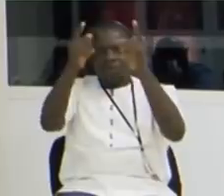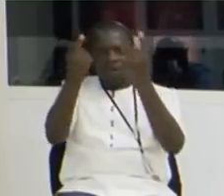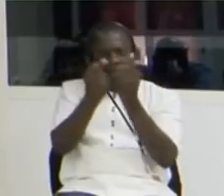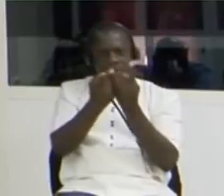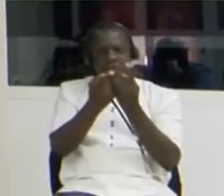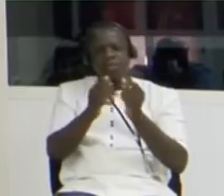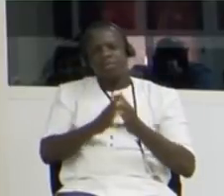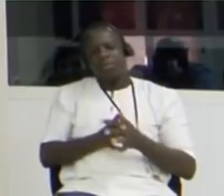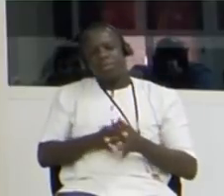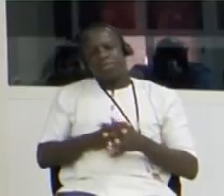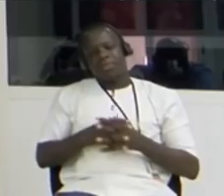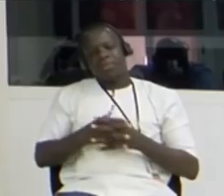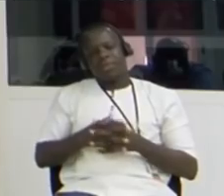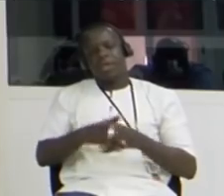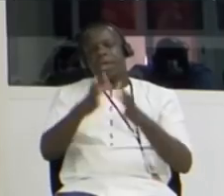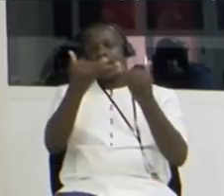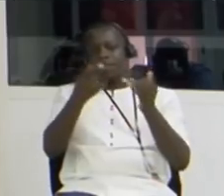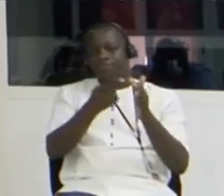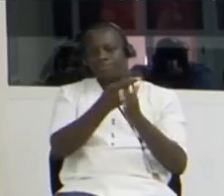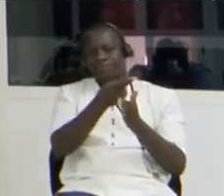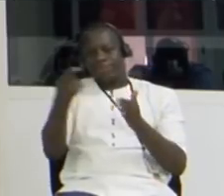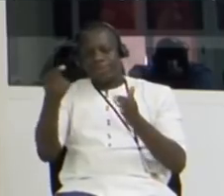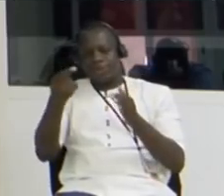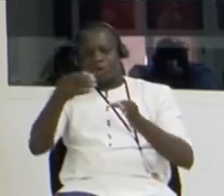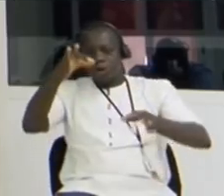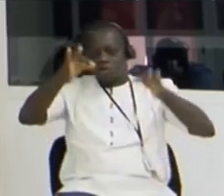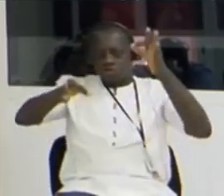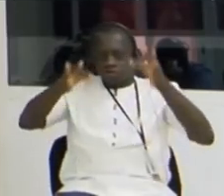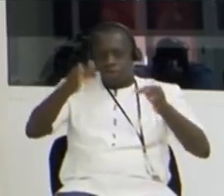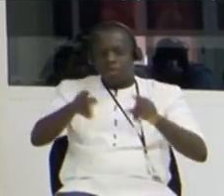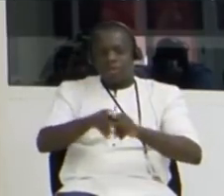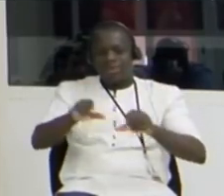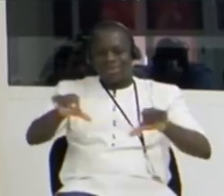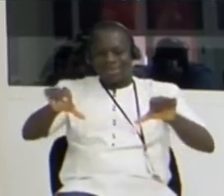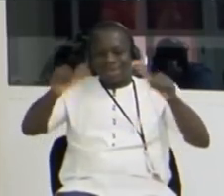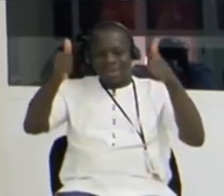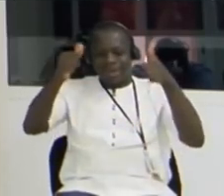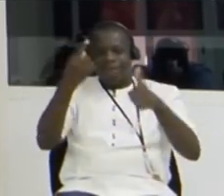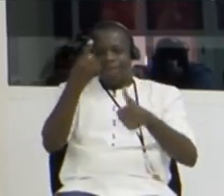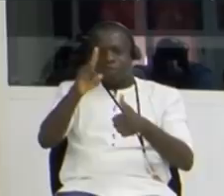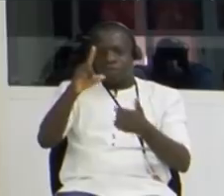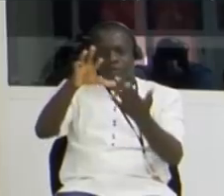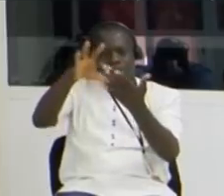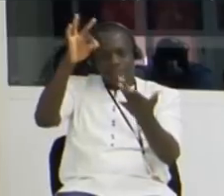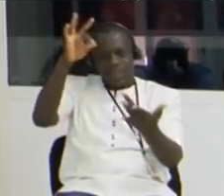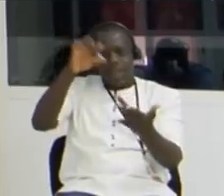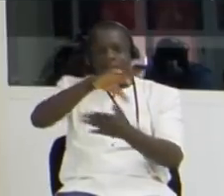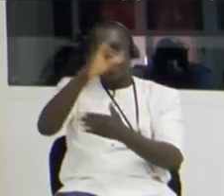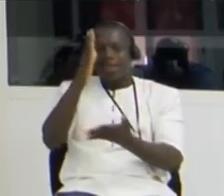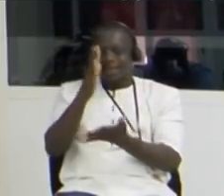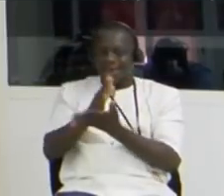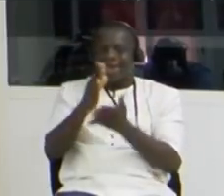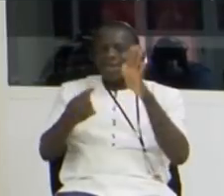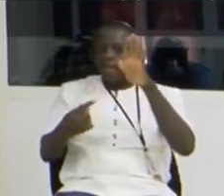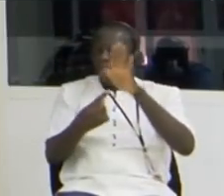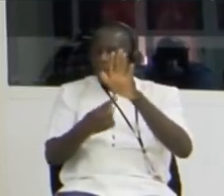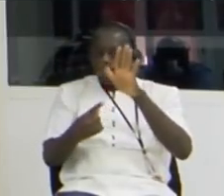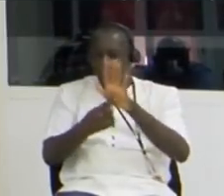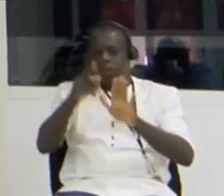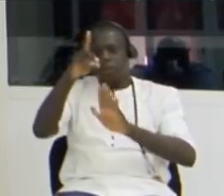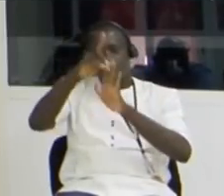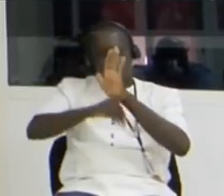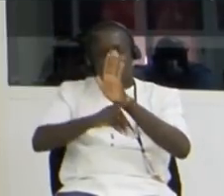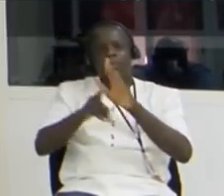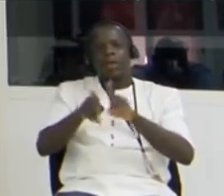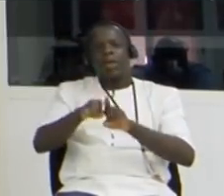And these judges served in the initial selection as well as the main event. Yeah, but they come